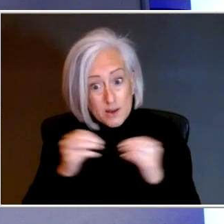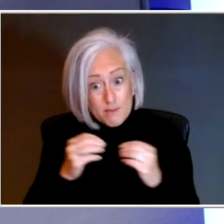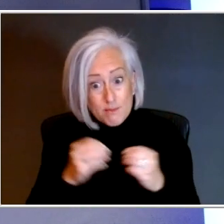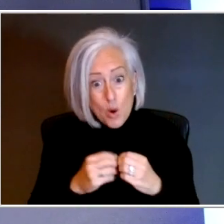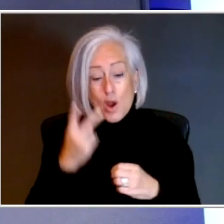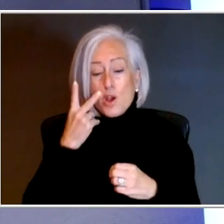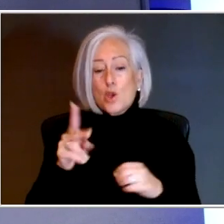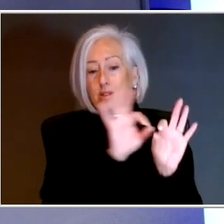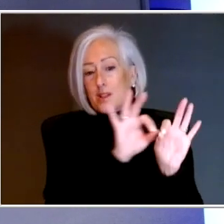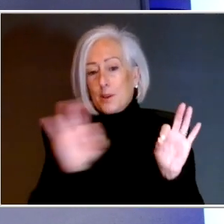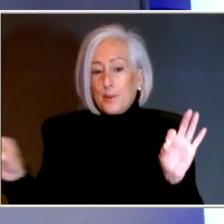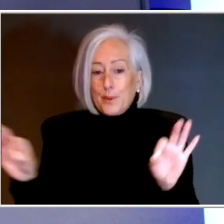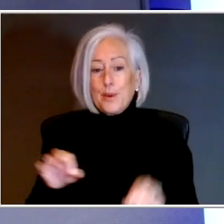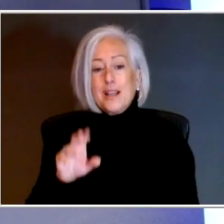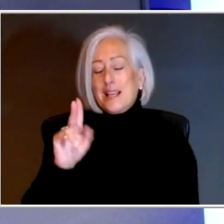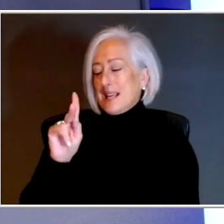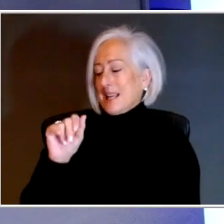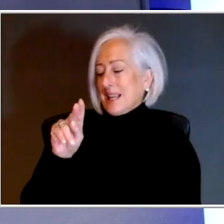is